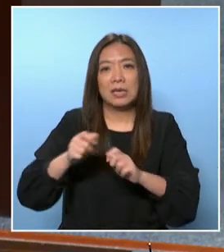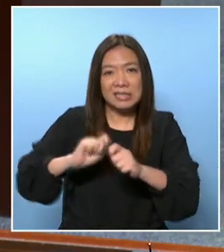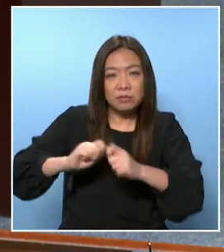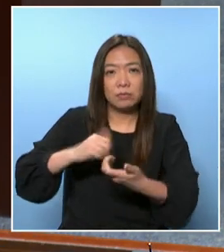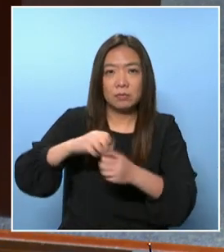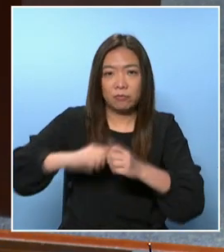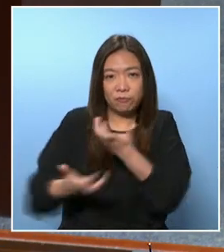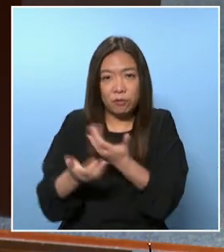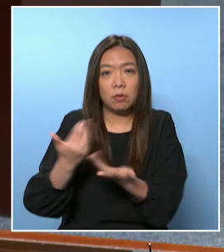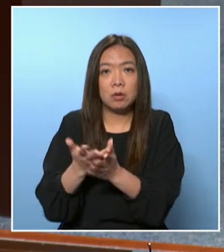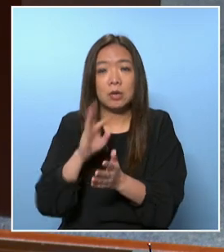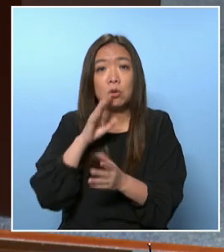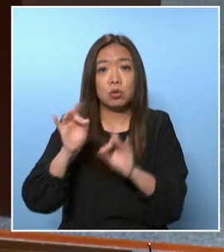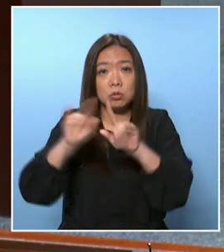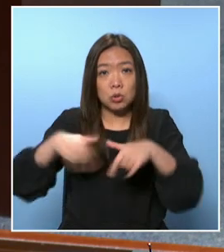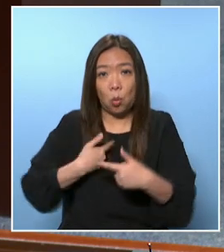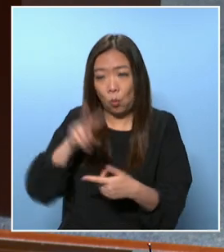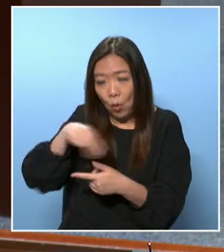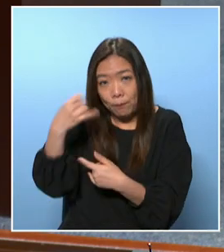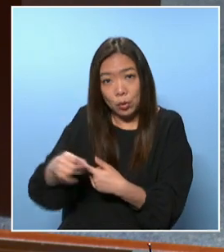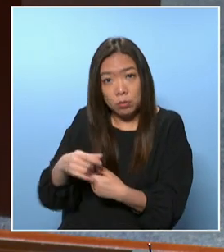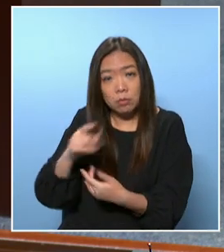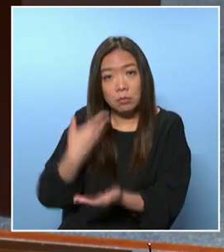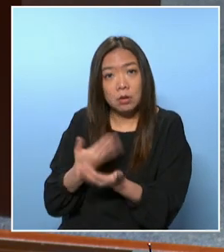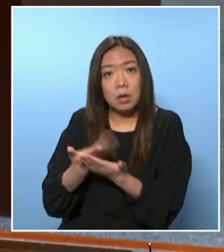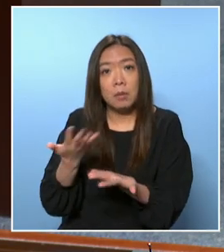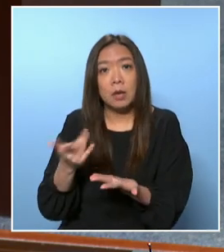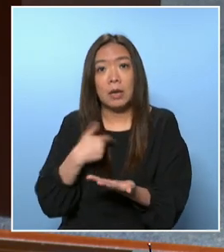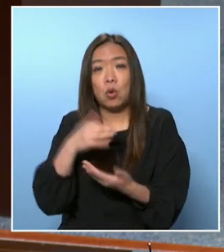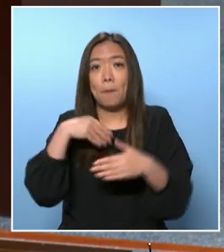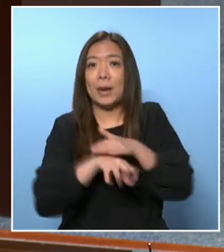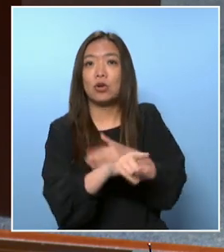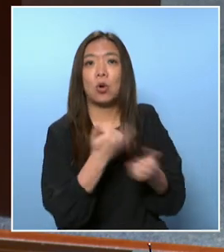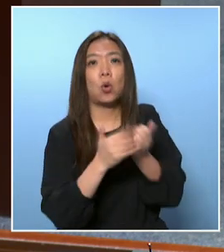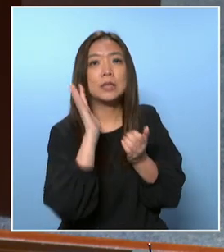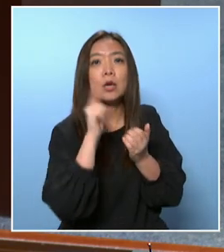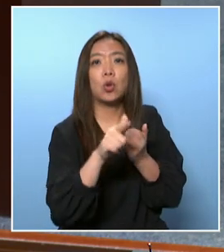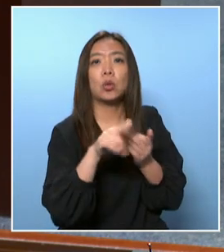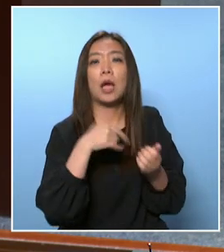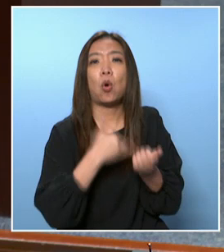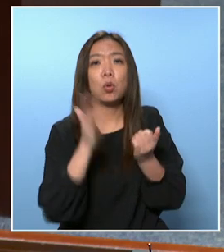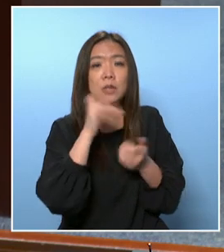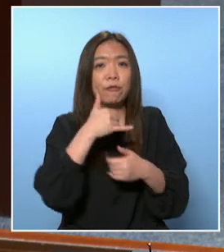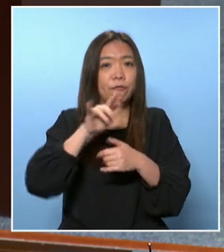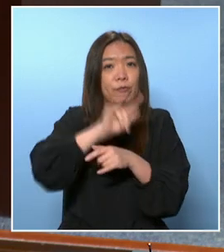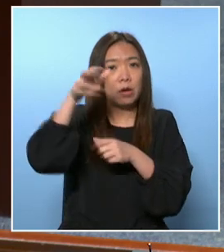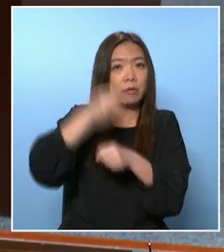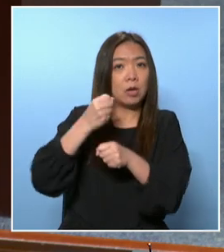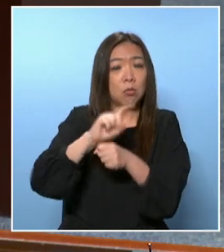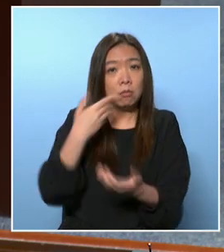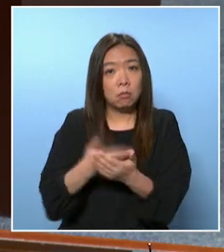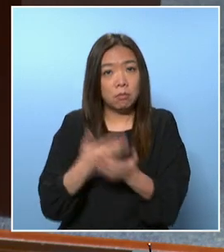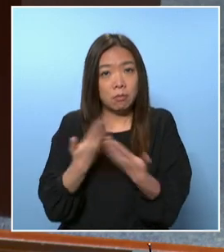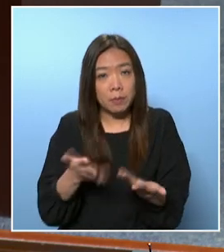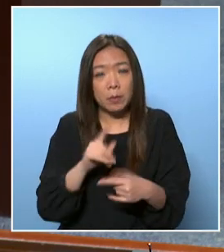can screw it up. What if I cannot find the paper document? If I leave it with my son and my son is out of town, what's going to